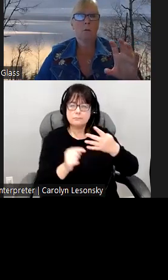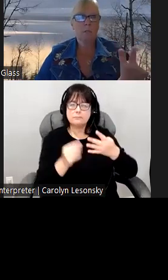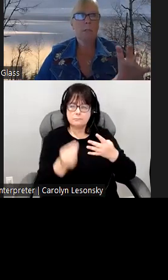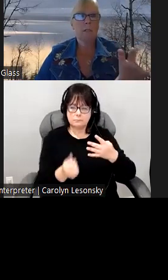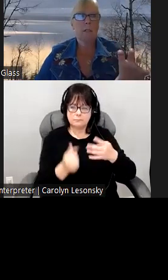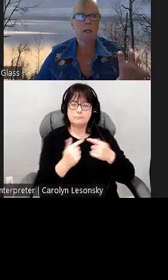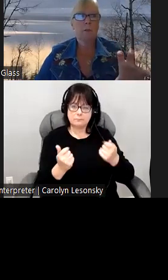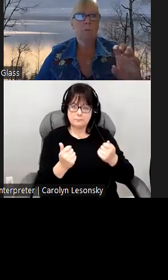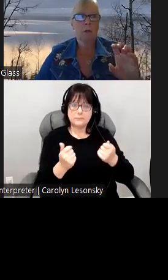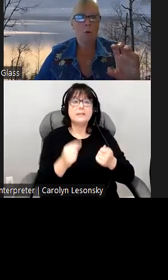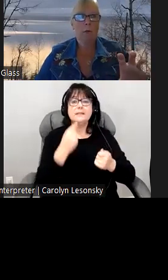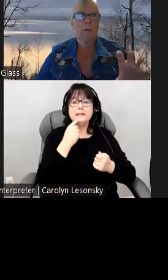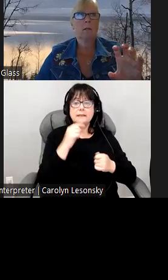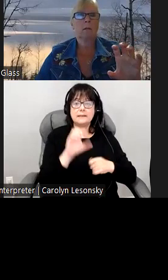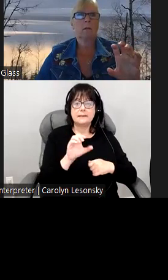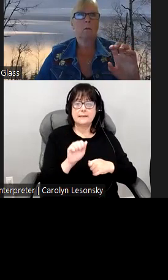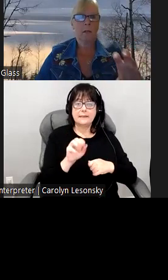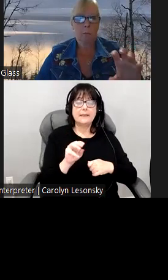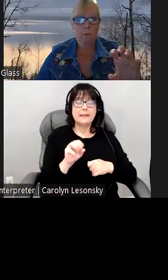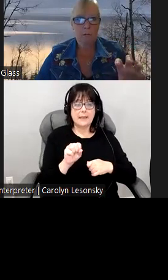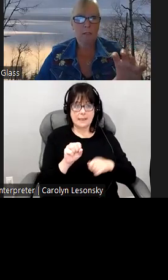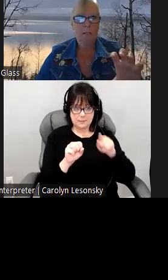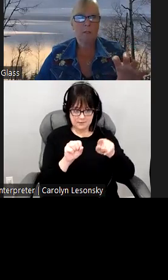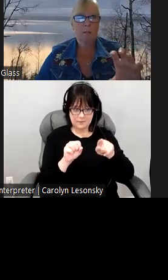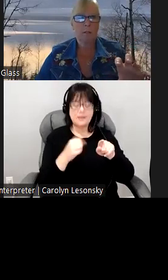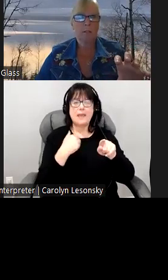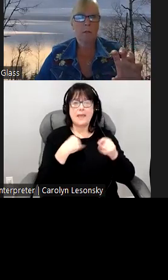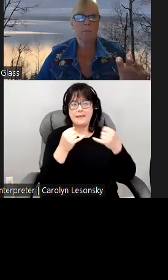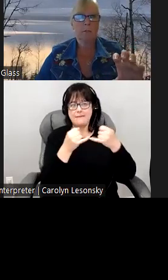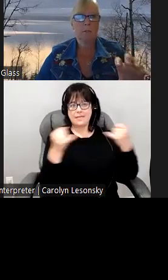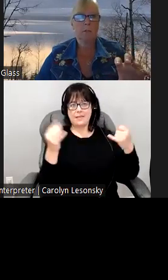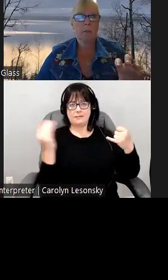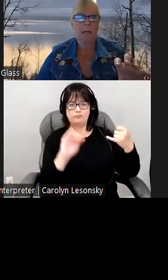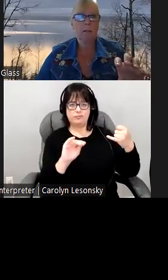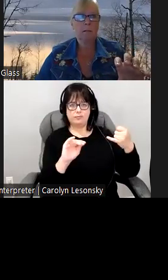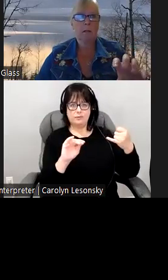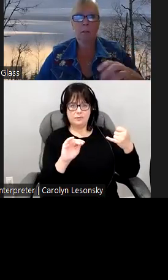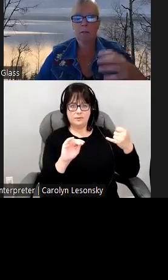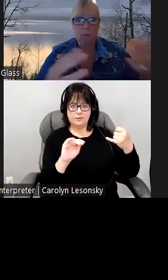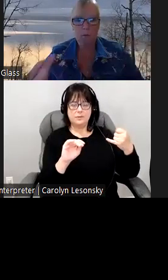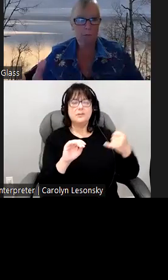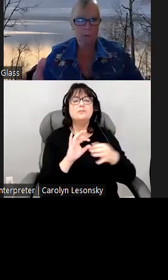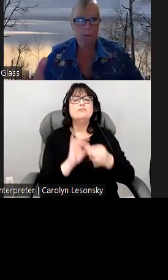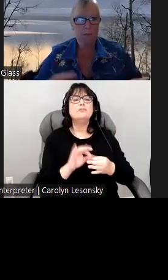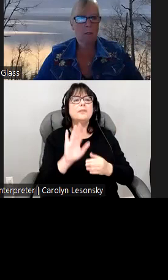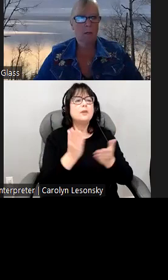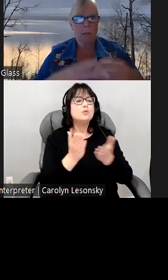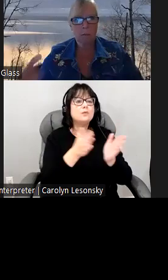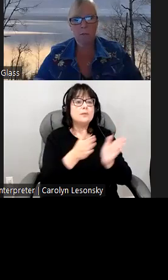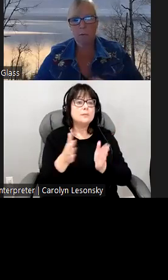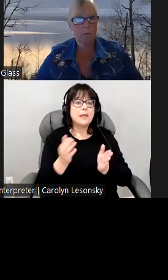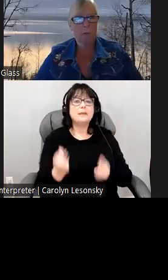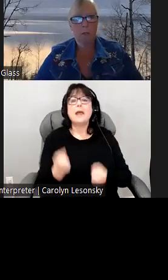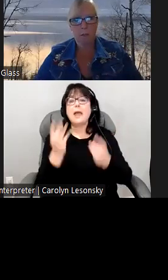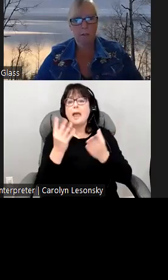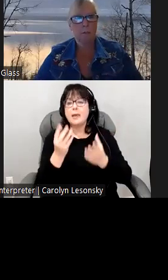there is a place in CAMS to record what you provide to each learner as part of their service plan. How much, did they receive a bus pass